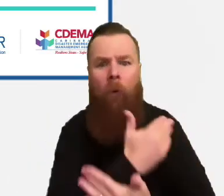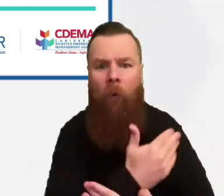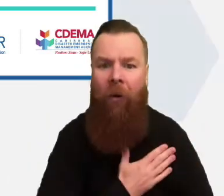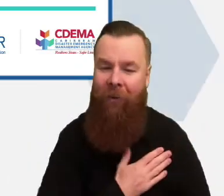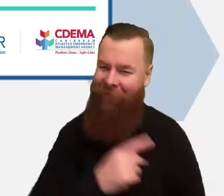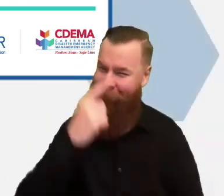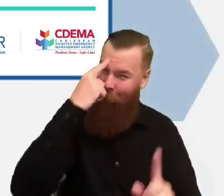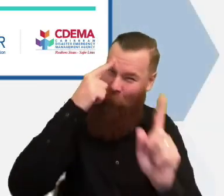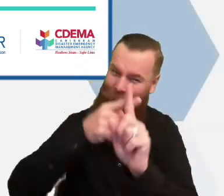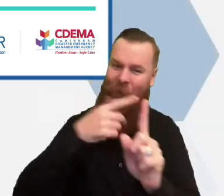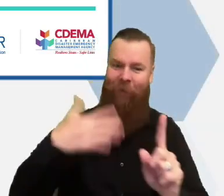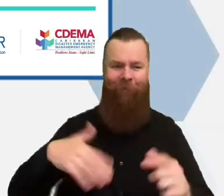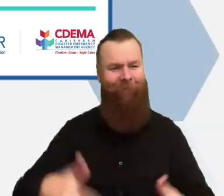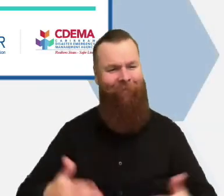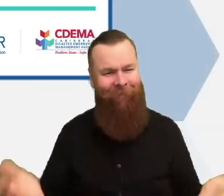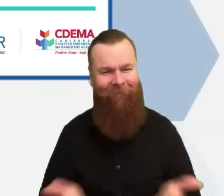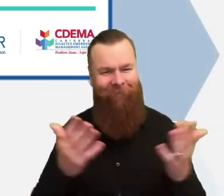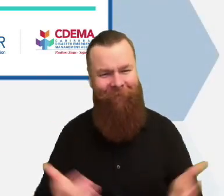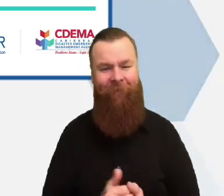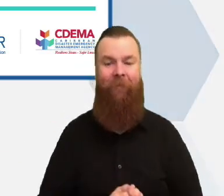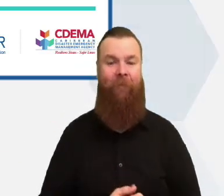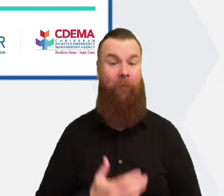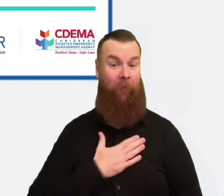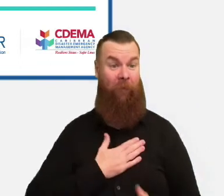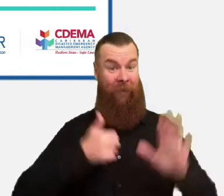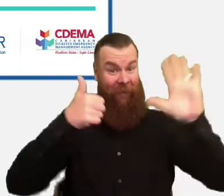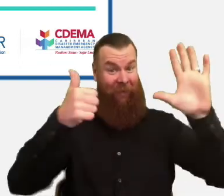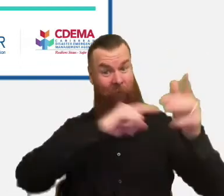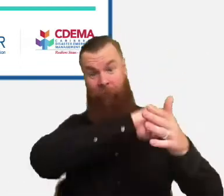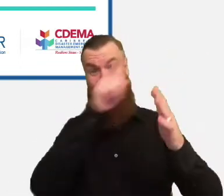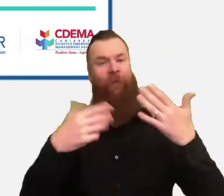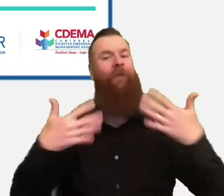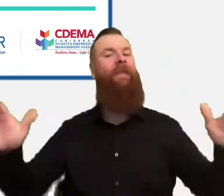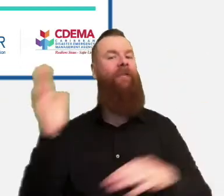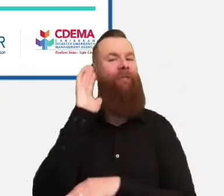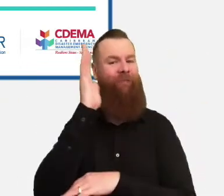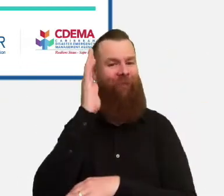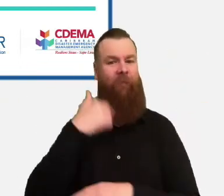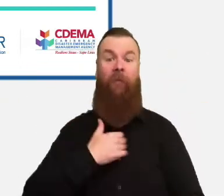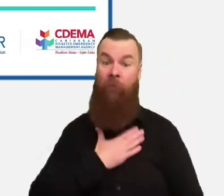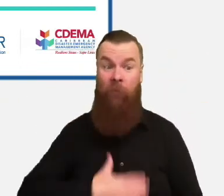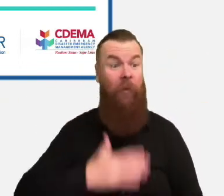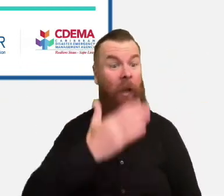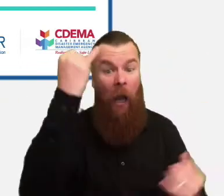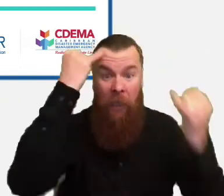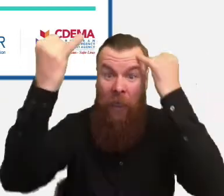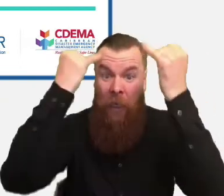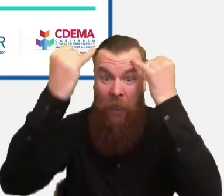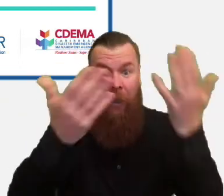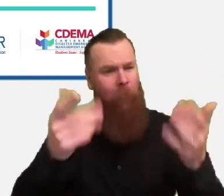end of my six principles. I highly commend them to everyone, and we want to engage with people to make these